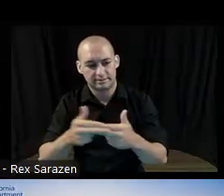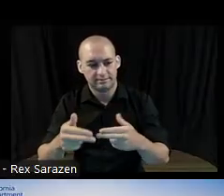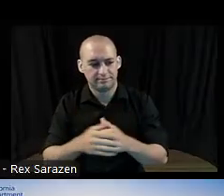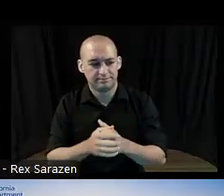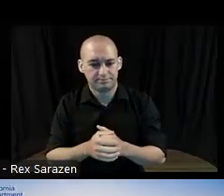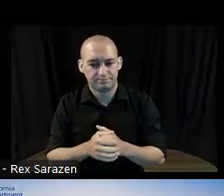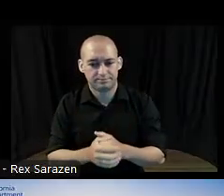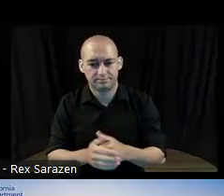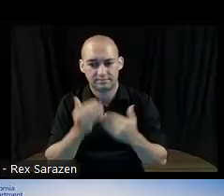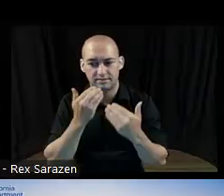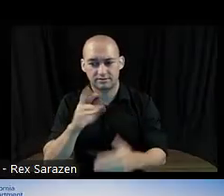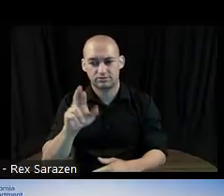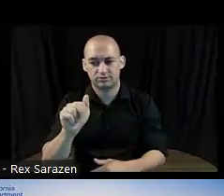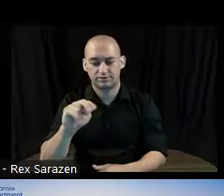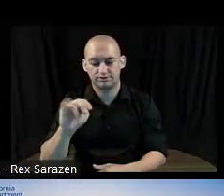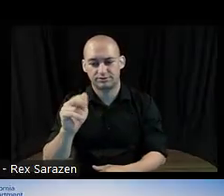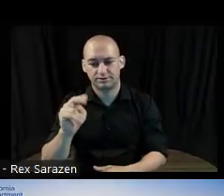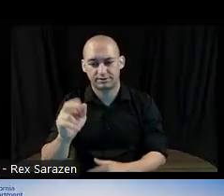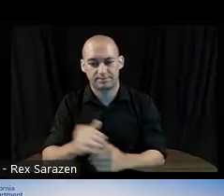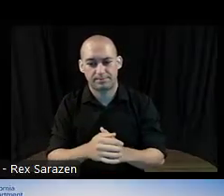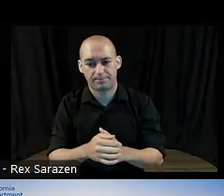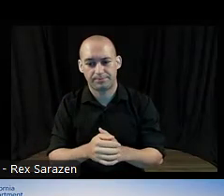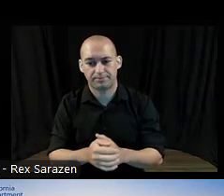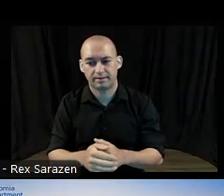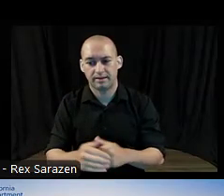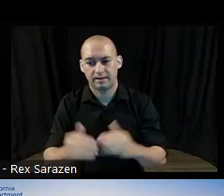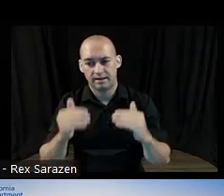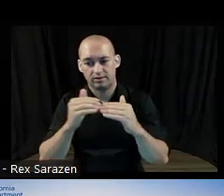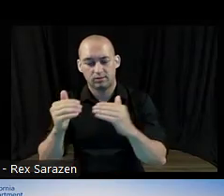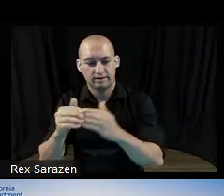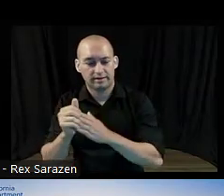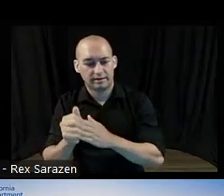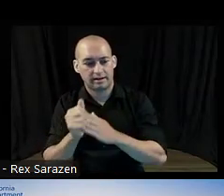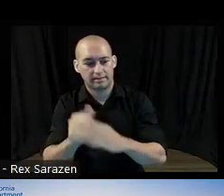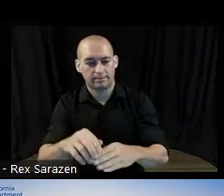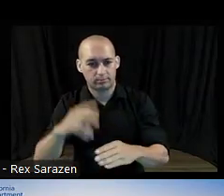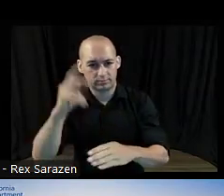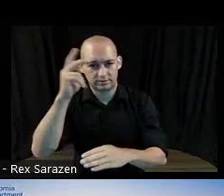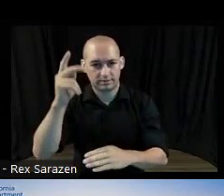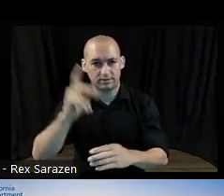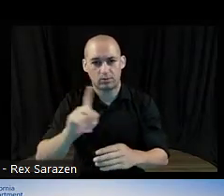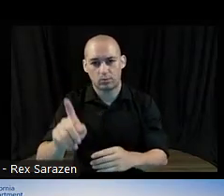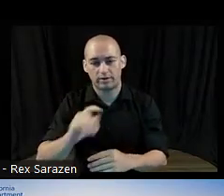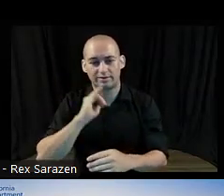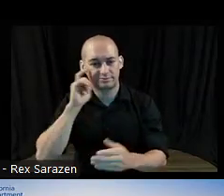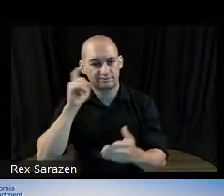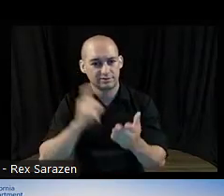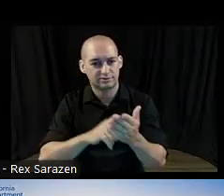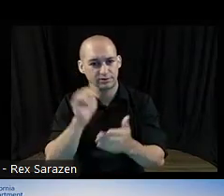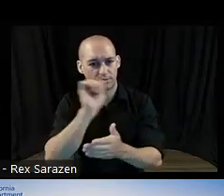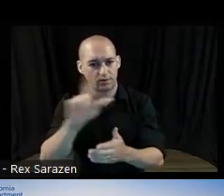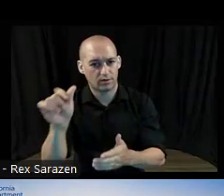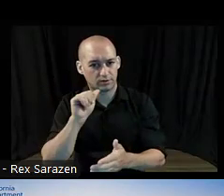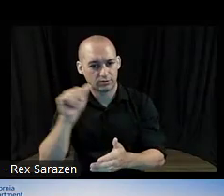Thanks, Ranjana. Our equity guiding principles are as such. 1, we recognize that all adults deserve to live